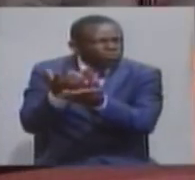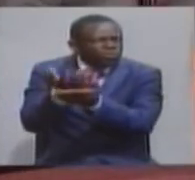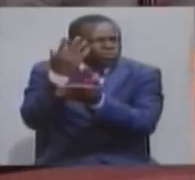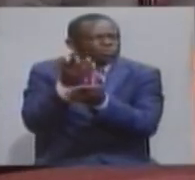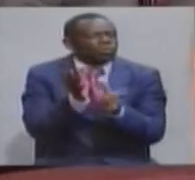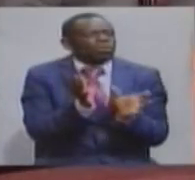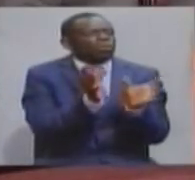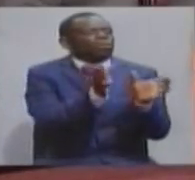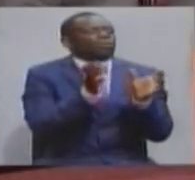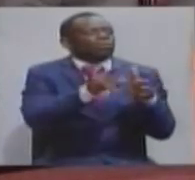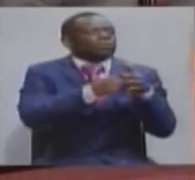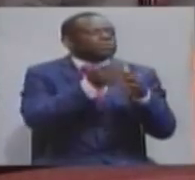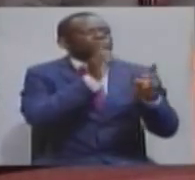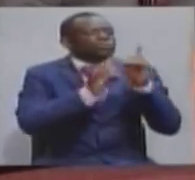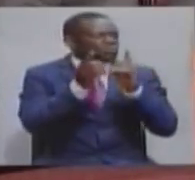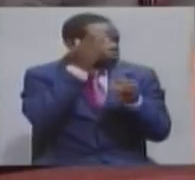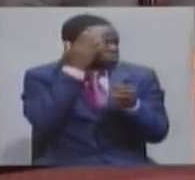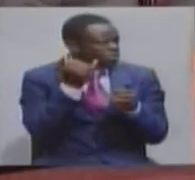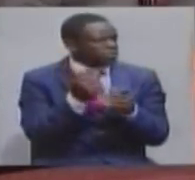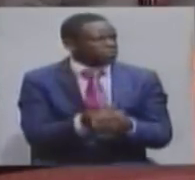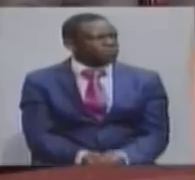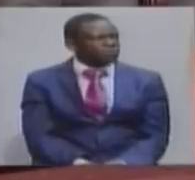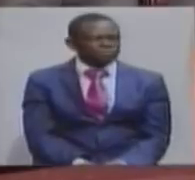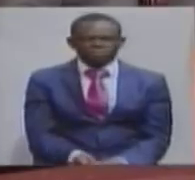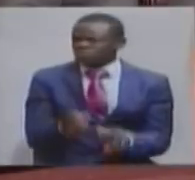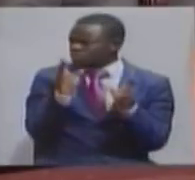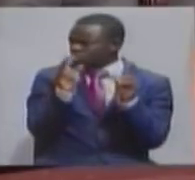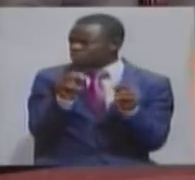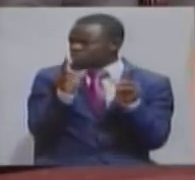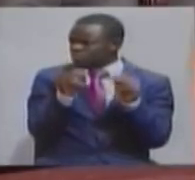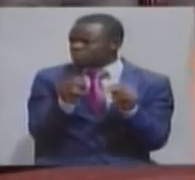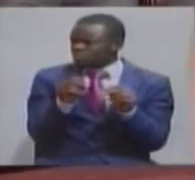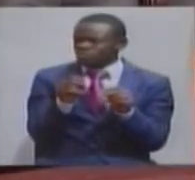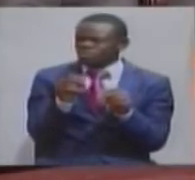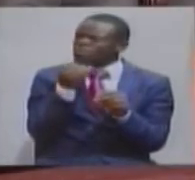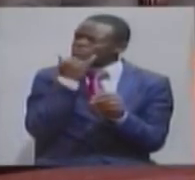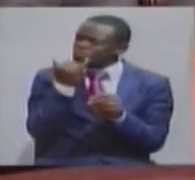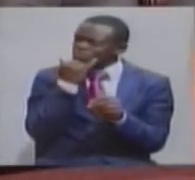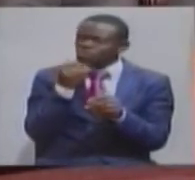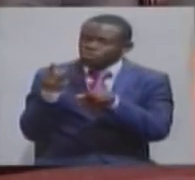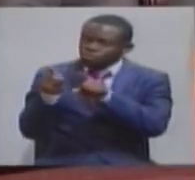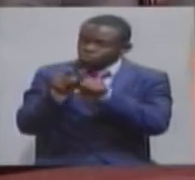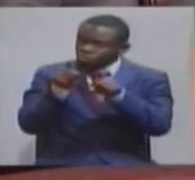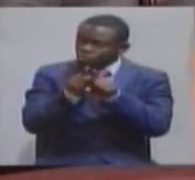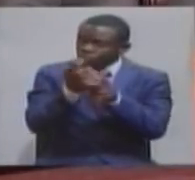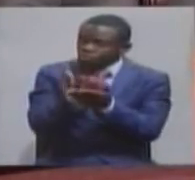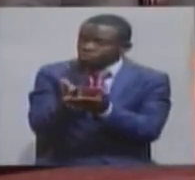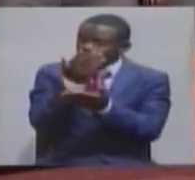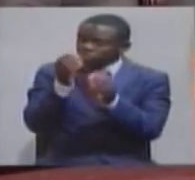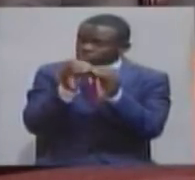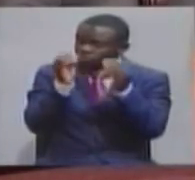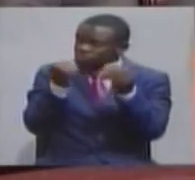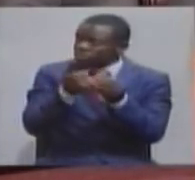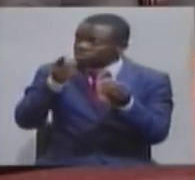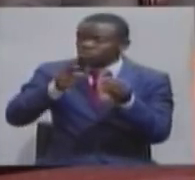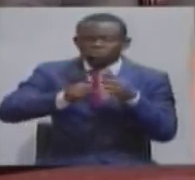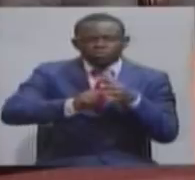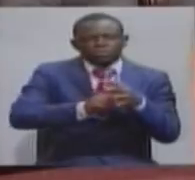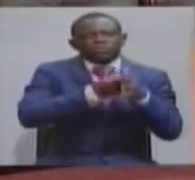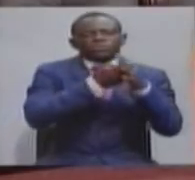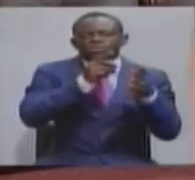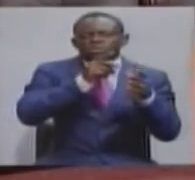talks. No, that's not correct. The Commonwealth did not initiate the talks. That's not true. The Commonwealth to push the seriousness